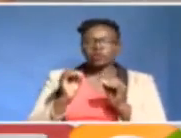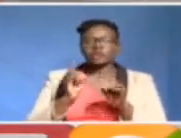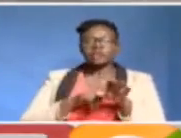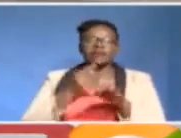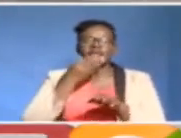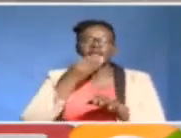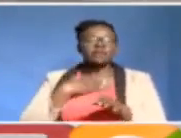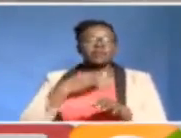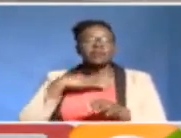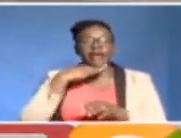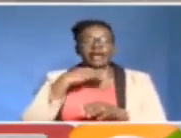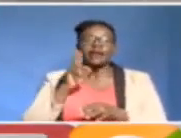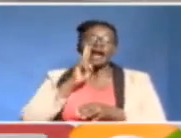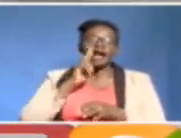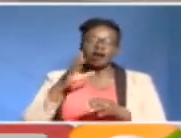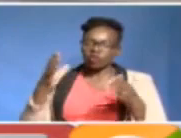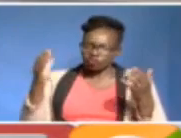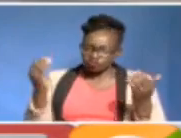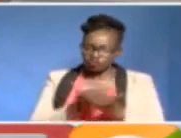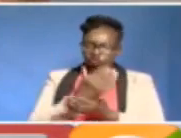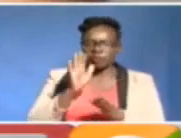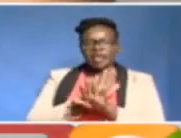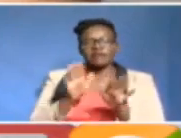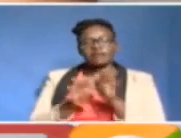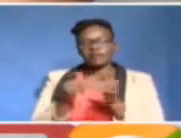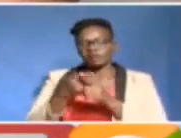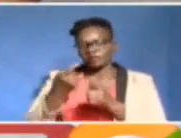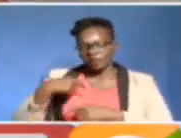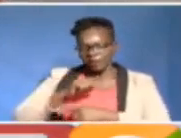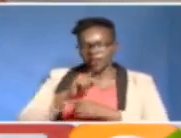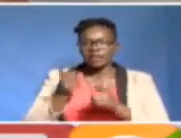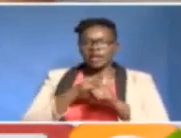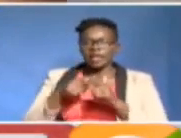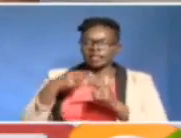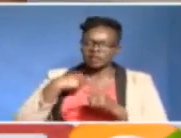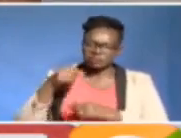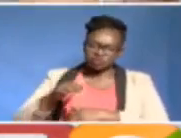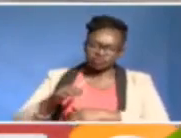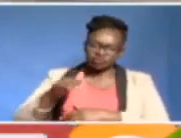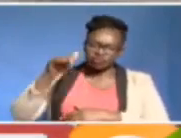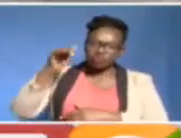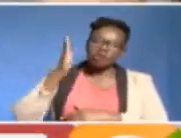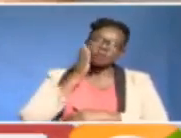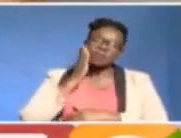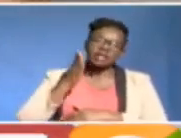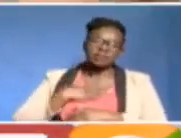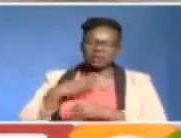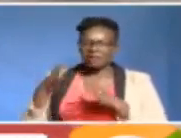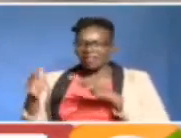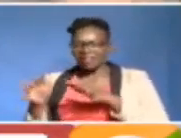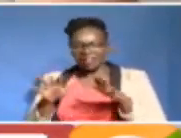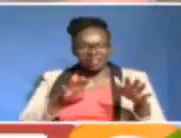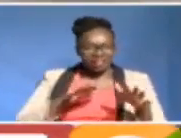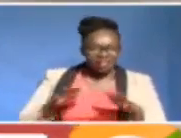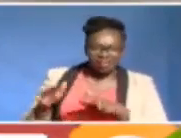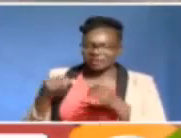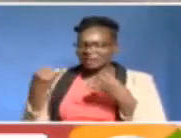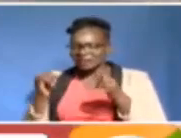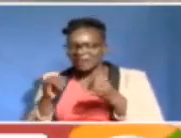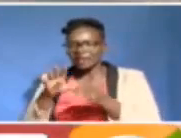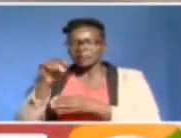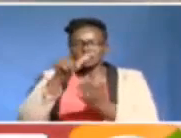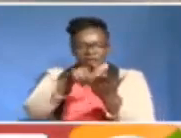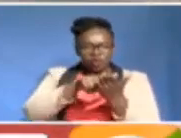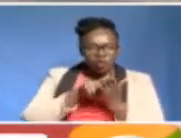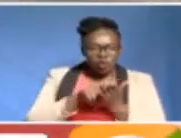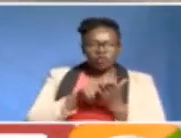us. And I'm like, okay, I'm growing older and here is mom, she's still suffering. She took me to school, she took loans to